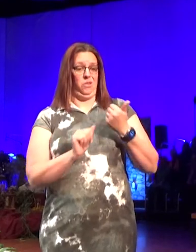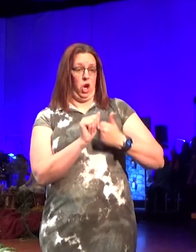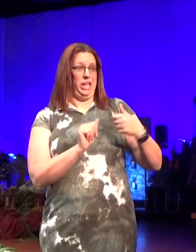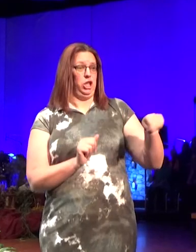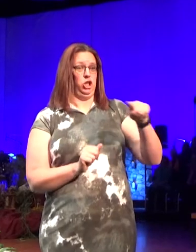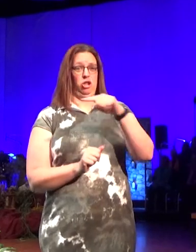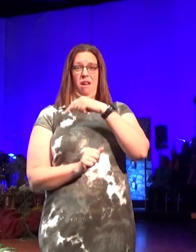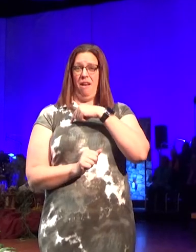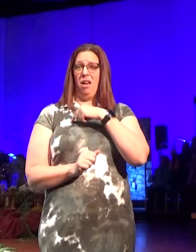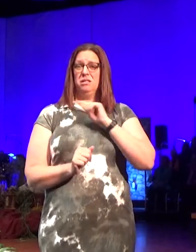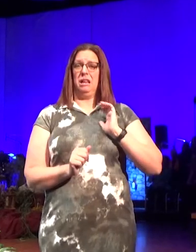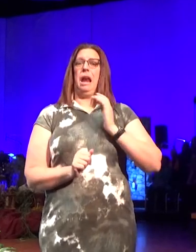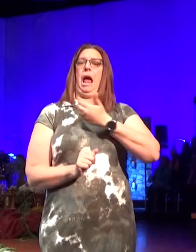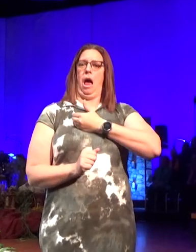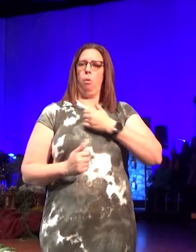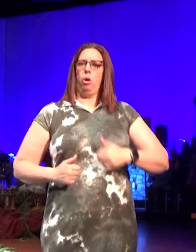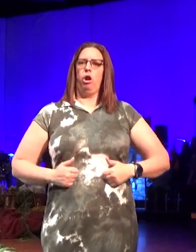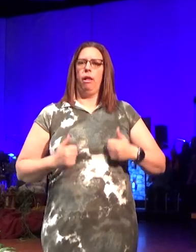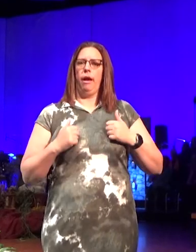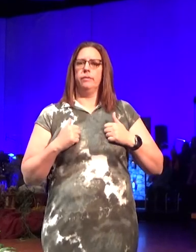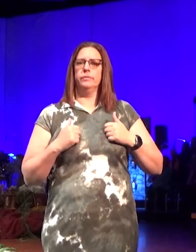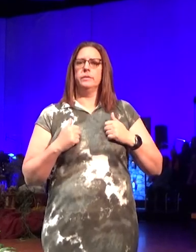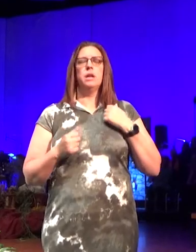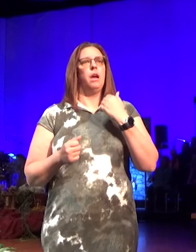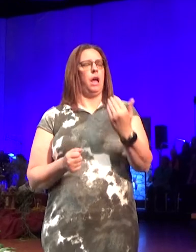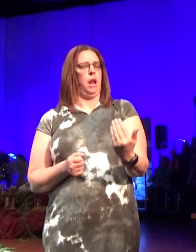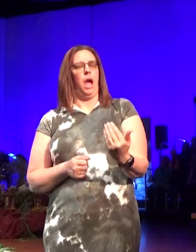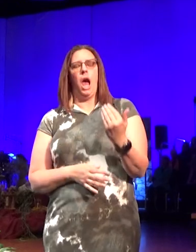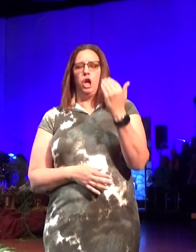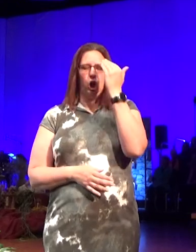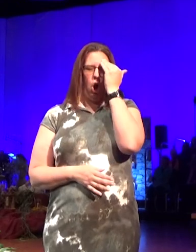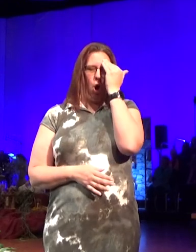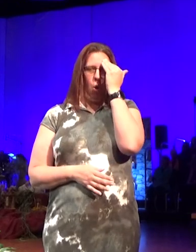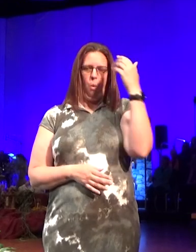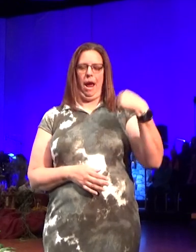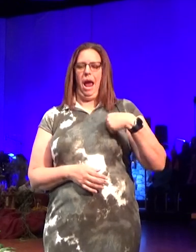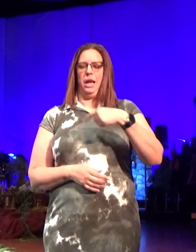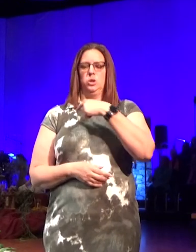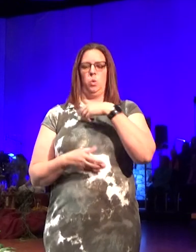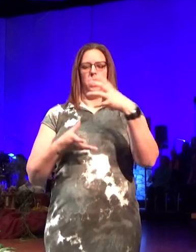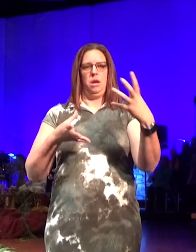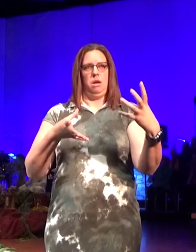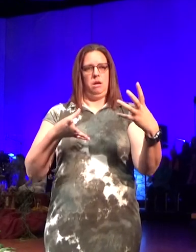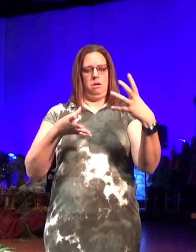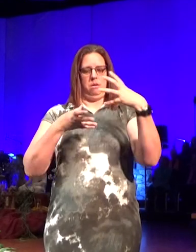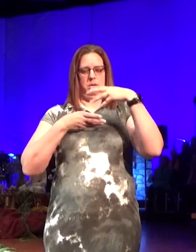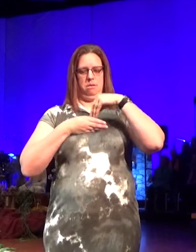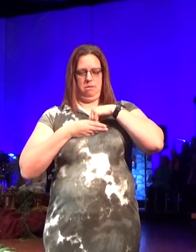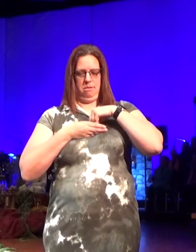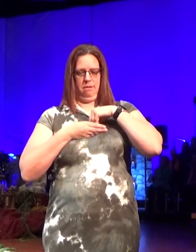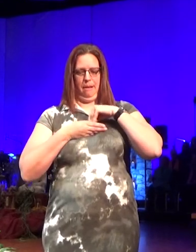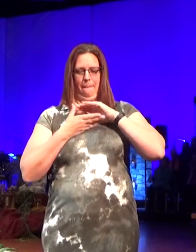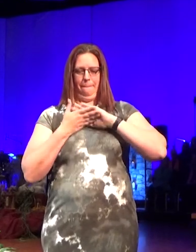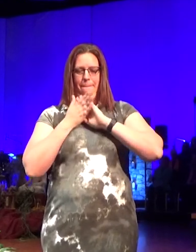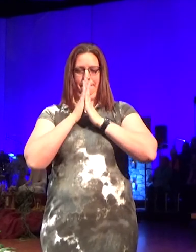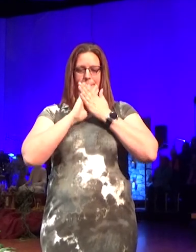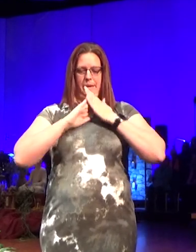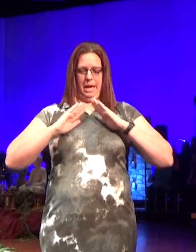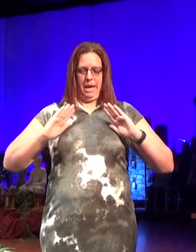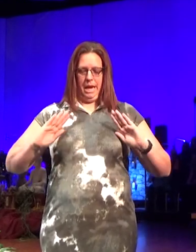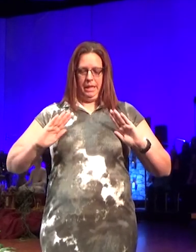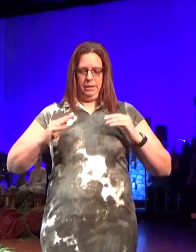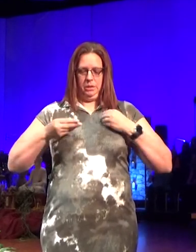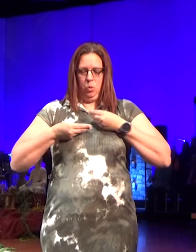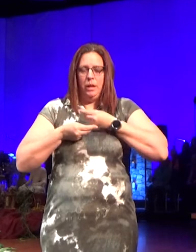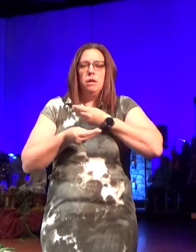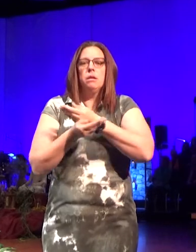I absolutely know that as we embody and extend peace, it contributes to the peace all over this